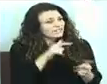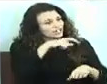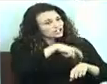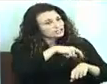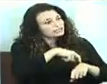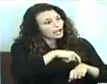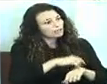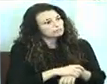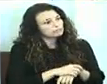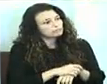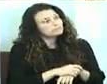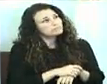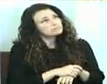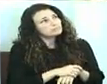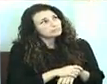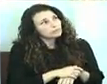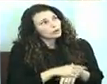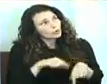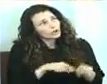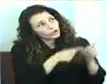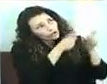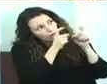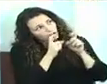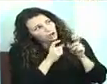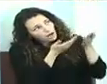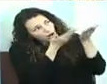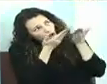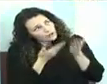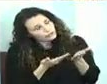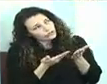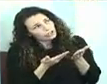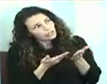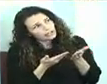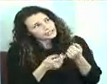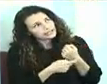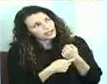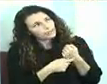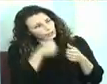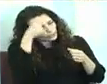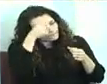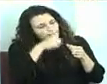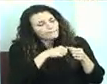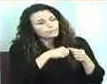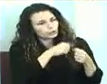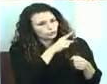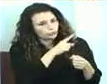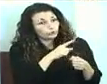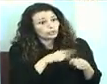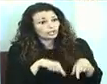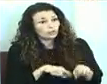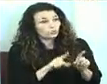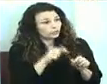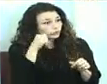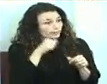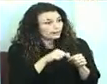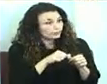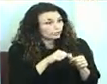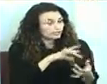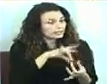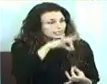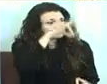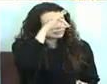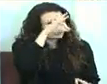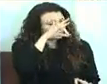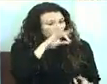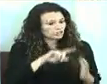us to remember you. And that by remembering you, your spirit would spark within